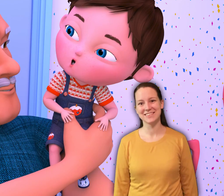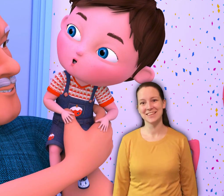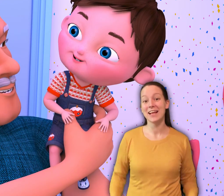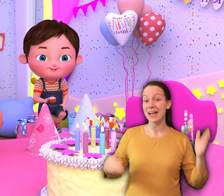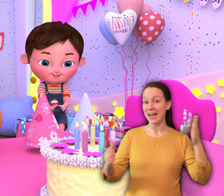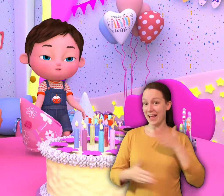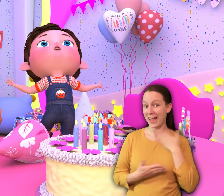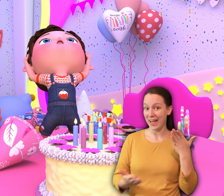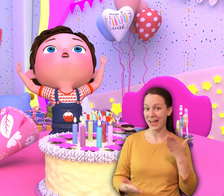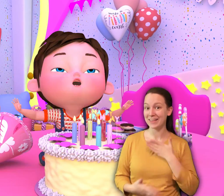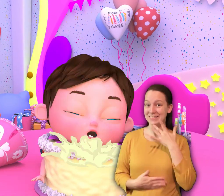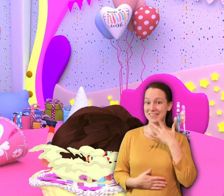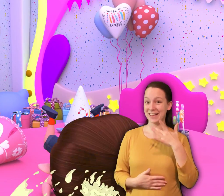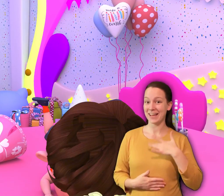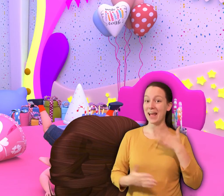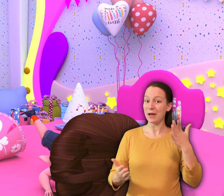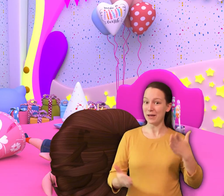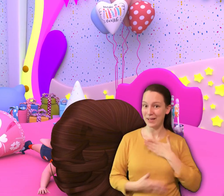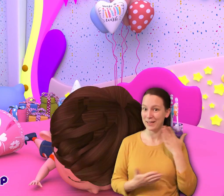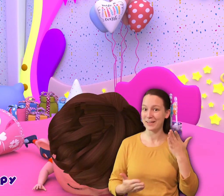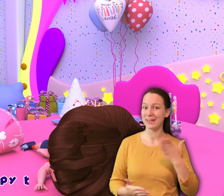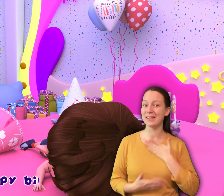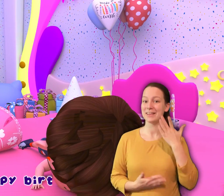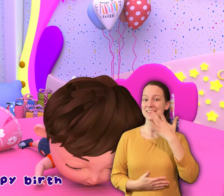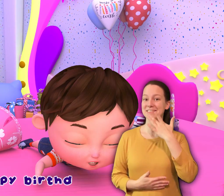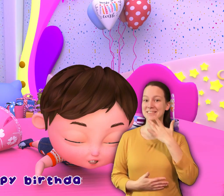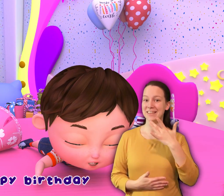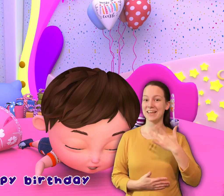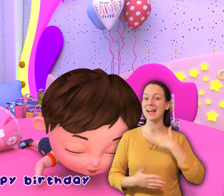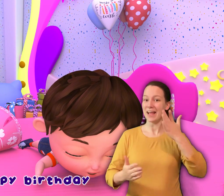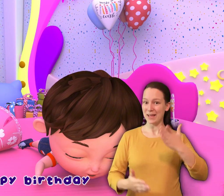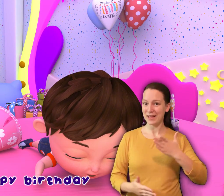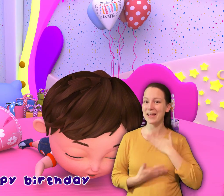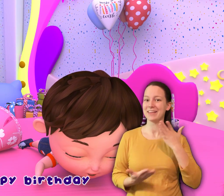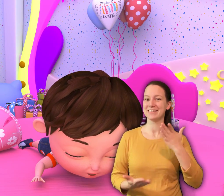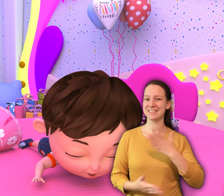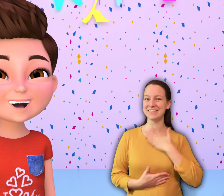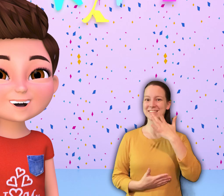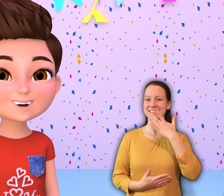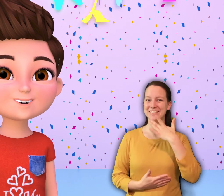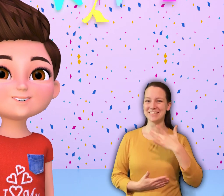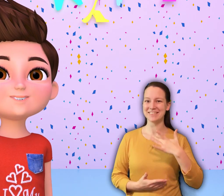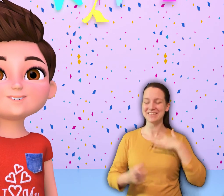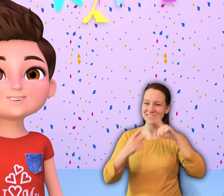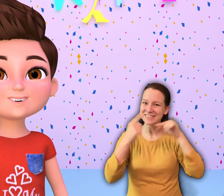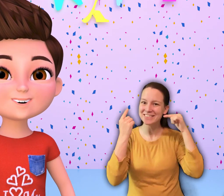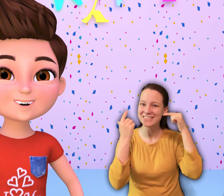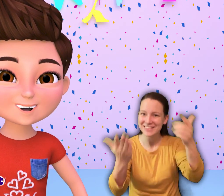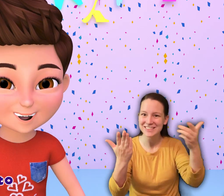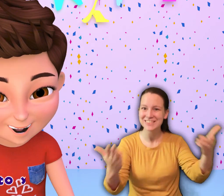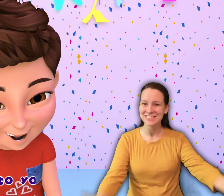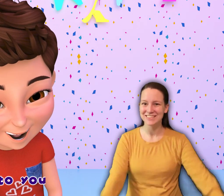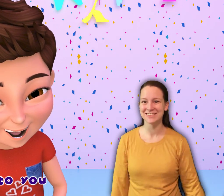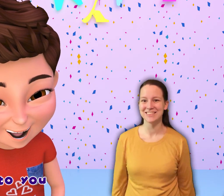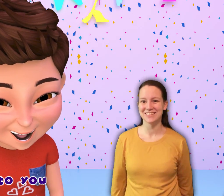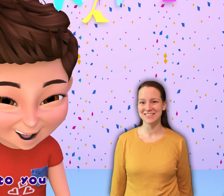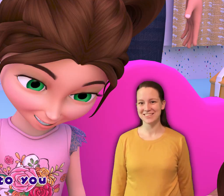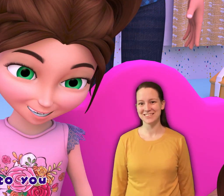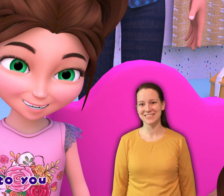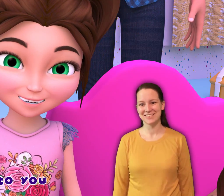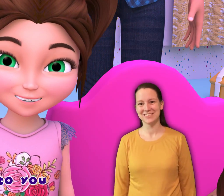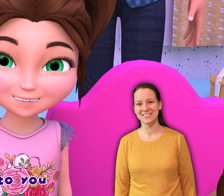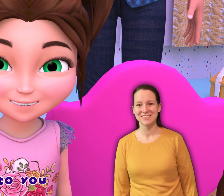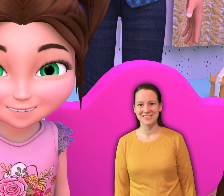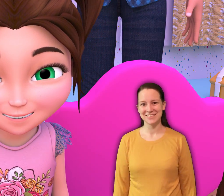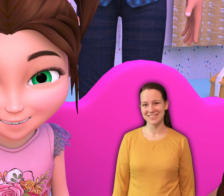you happy birthday happy birthday happy birthday to